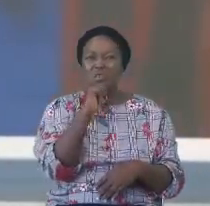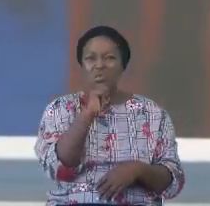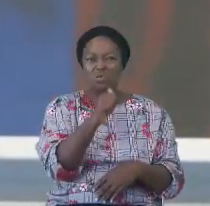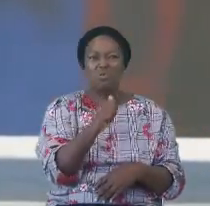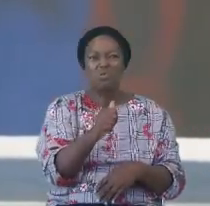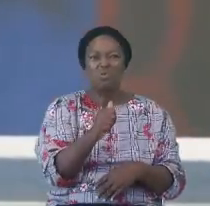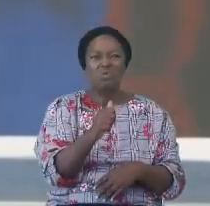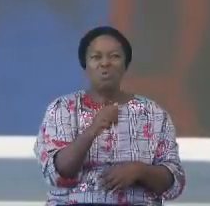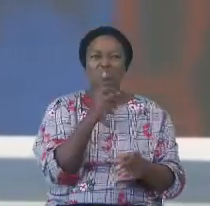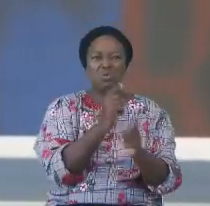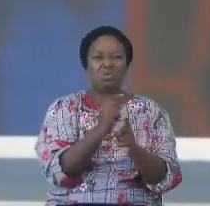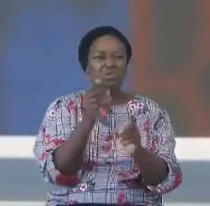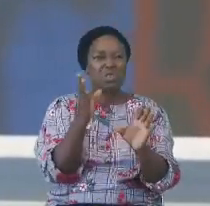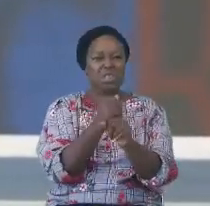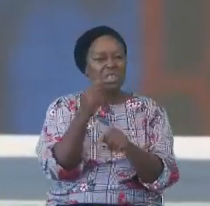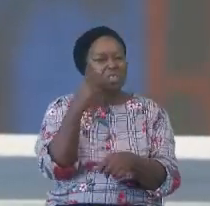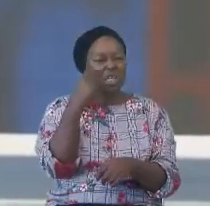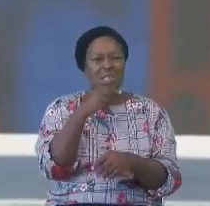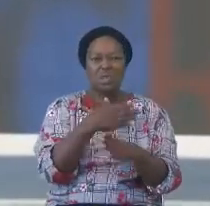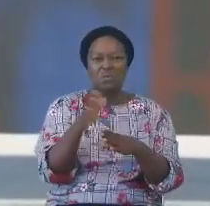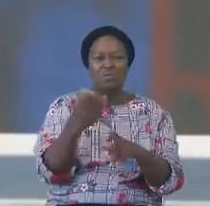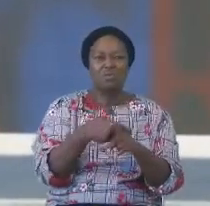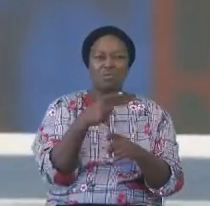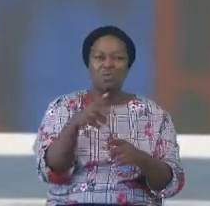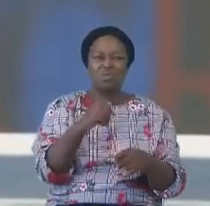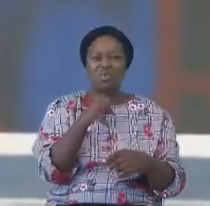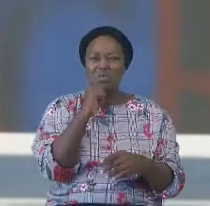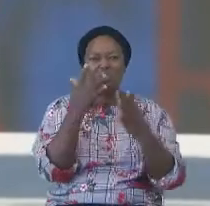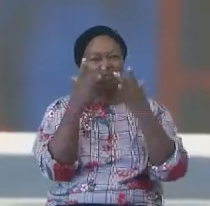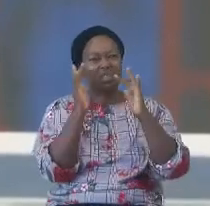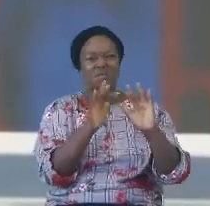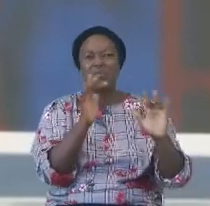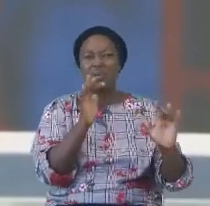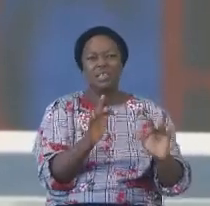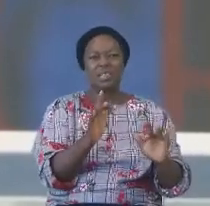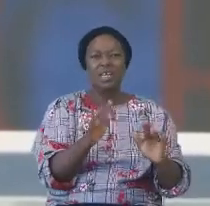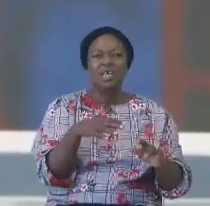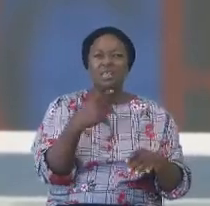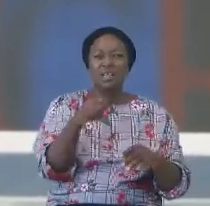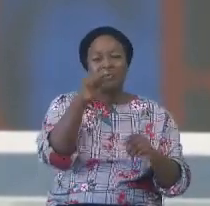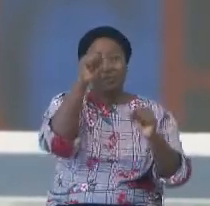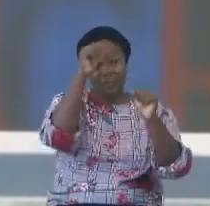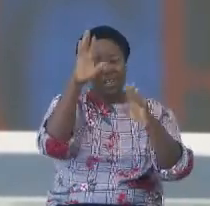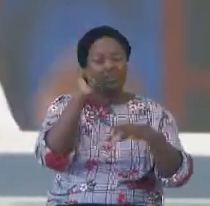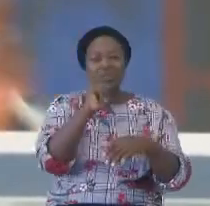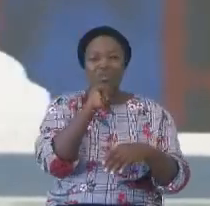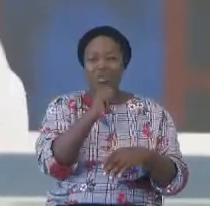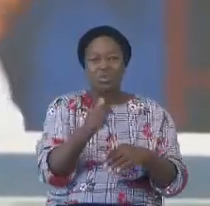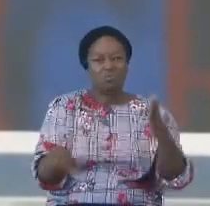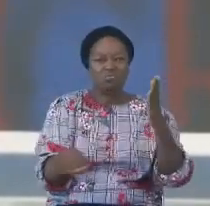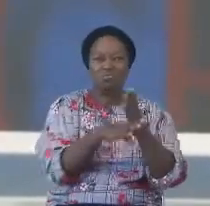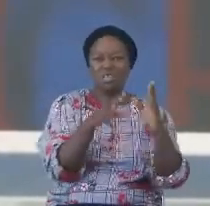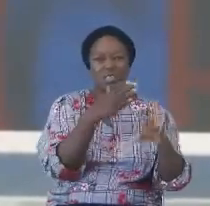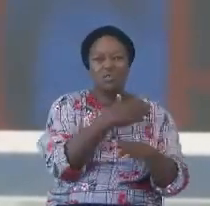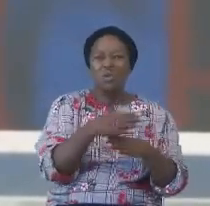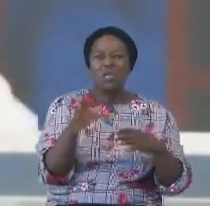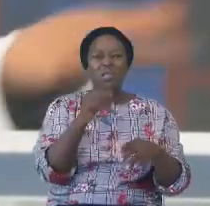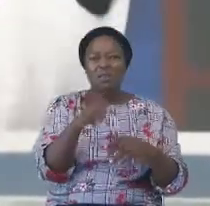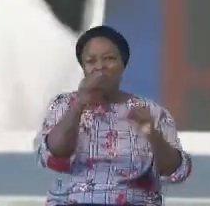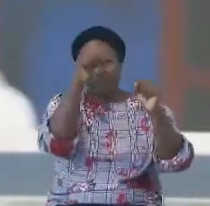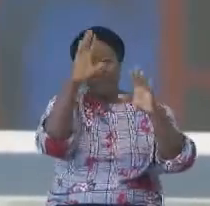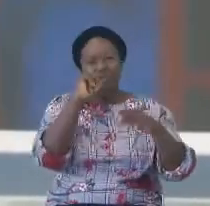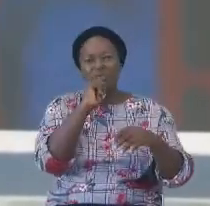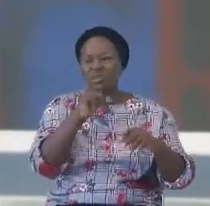will not neglect, the Father will not overlook, the Father will not despise,